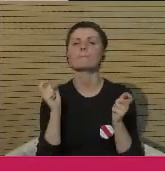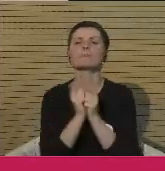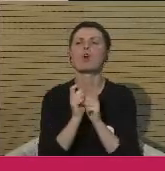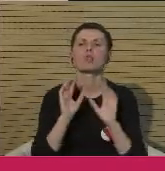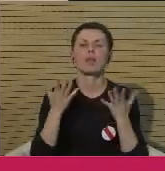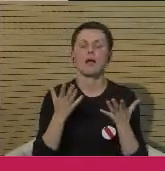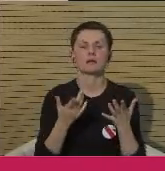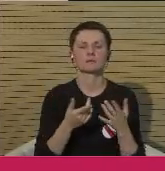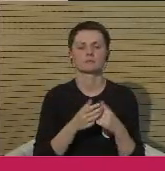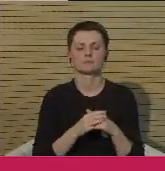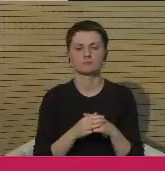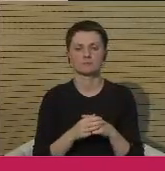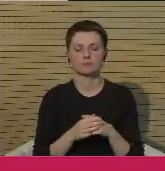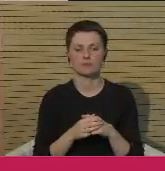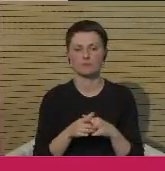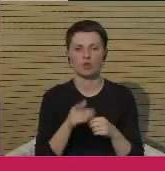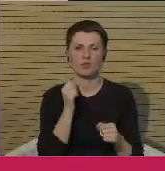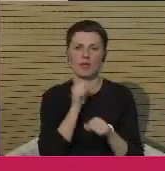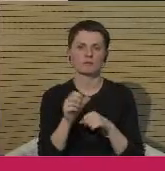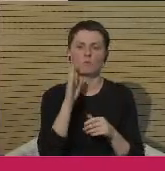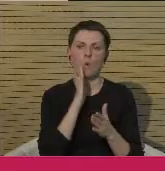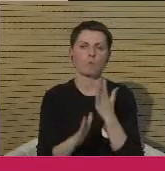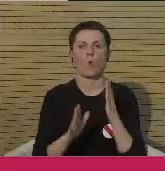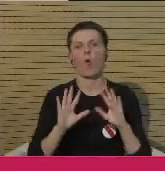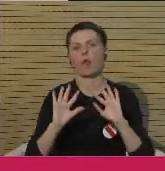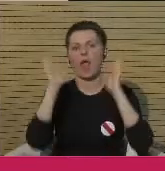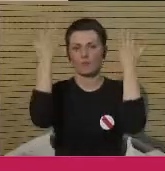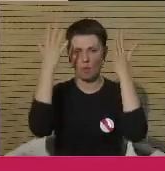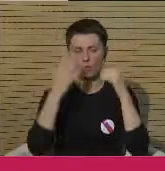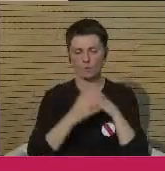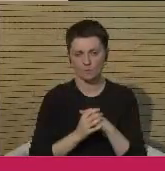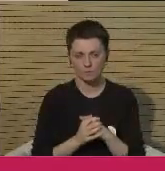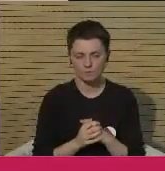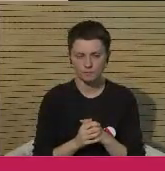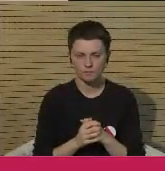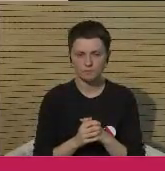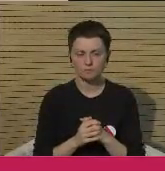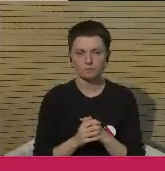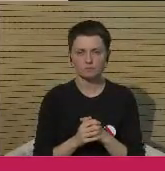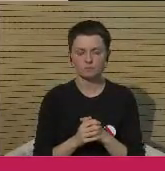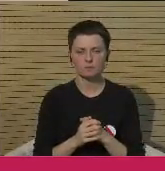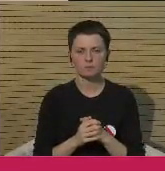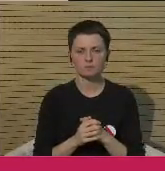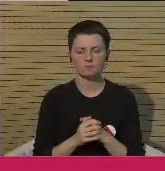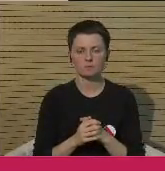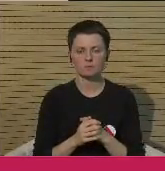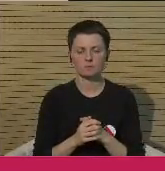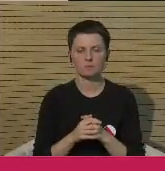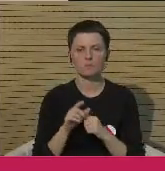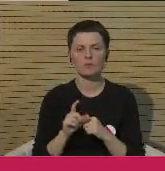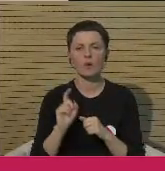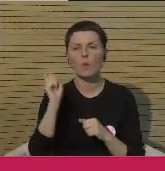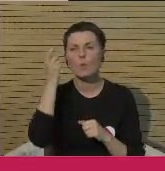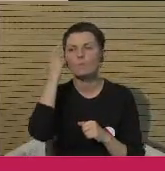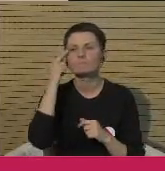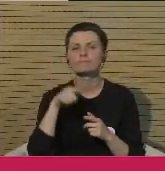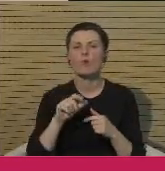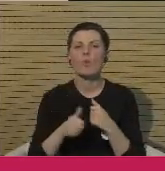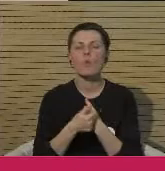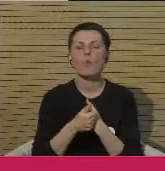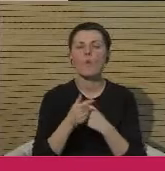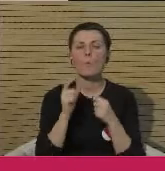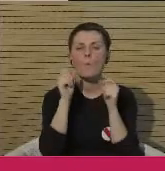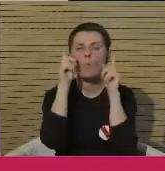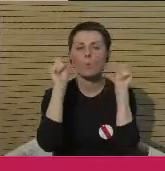living, and this is, you know, very peaceful and at the same time revolutionary. I